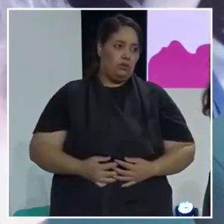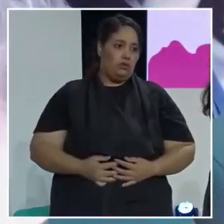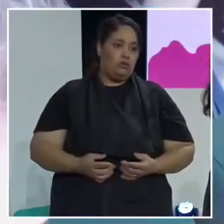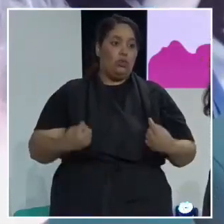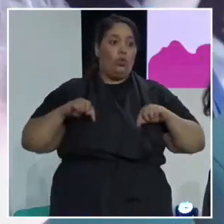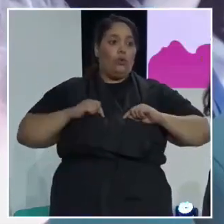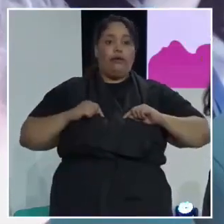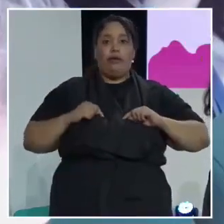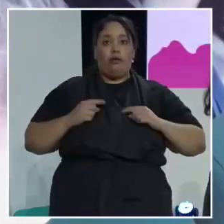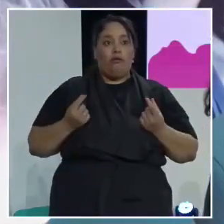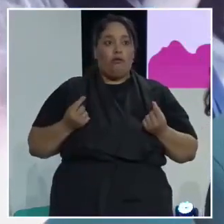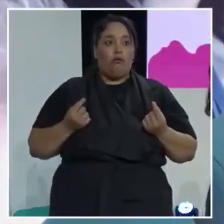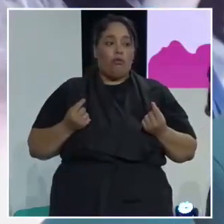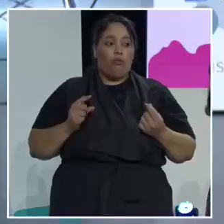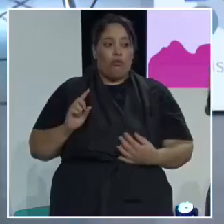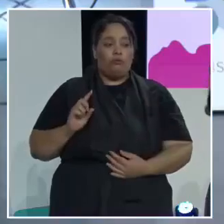with the